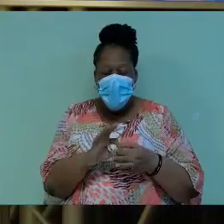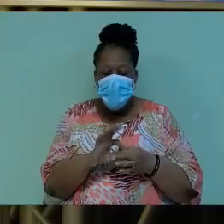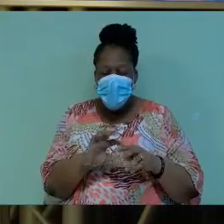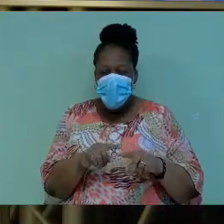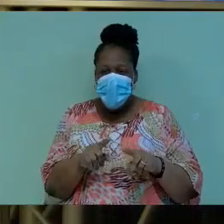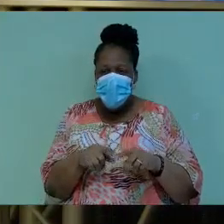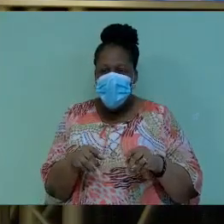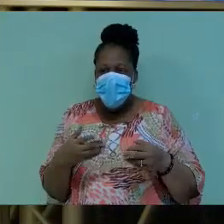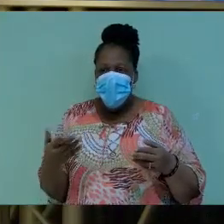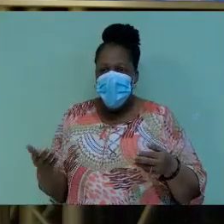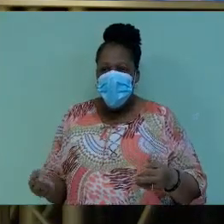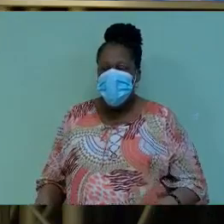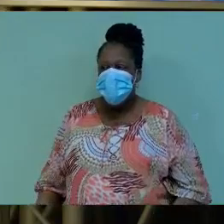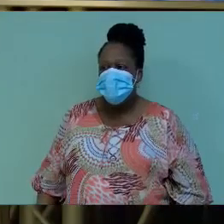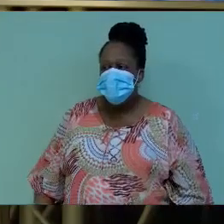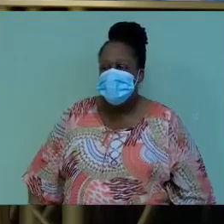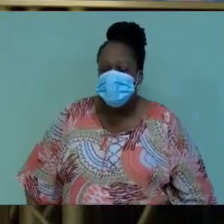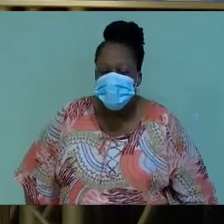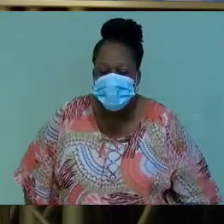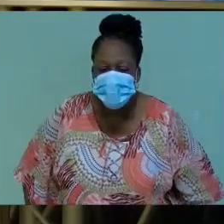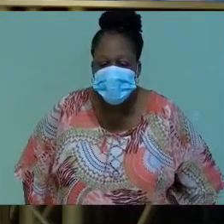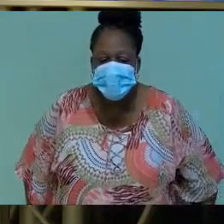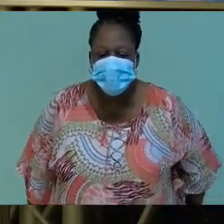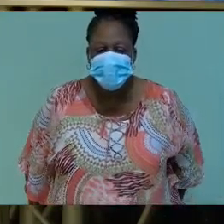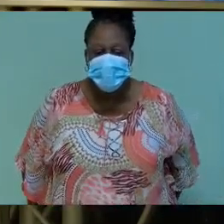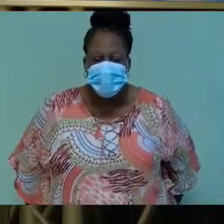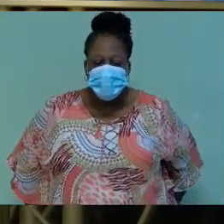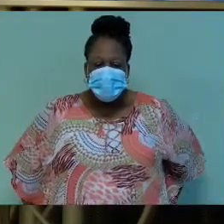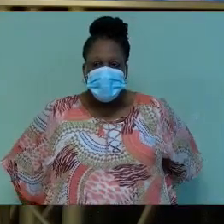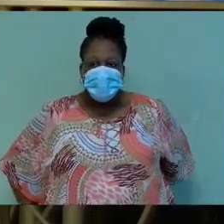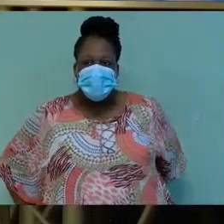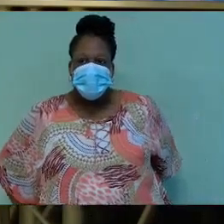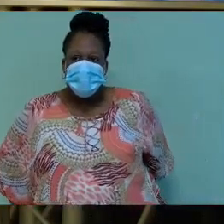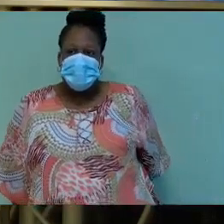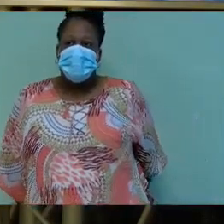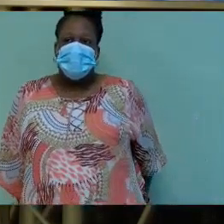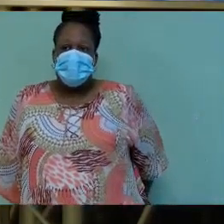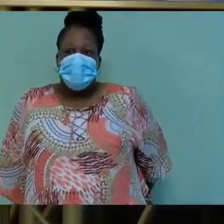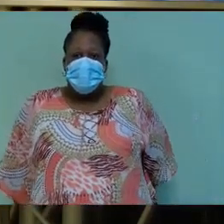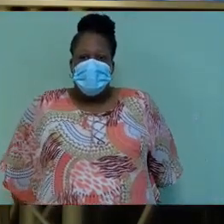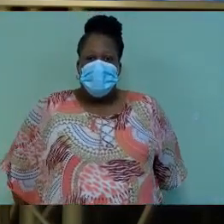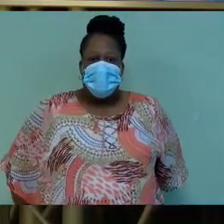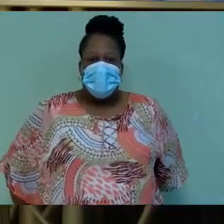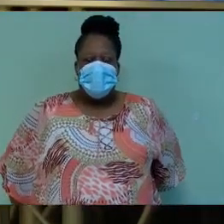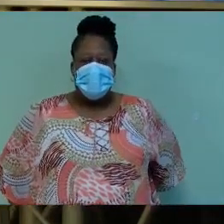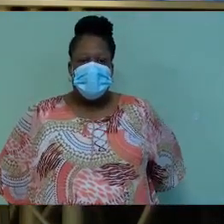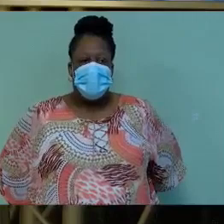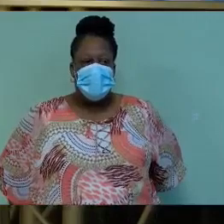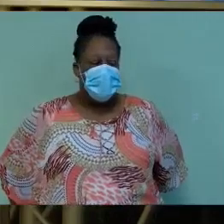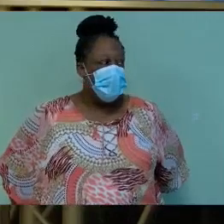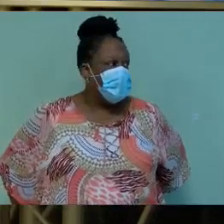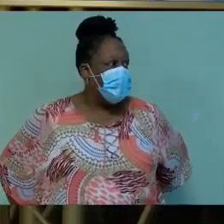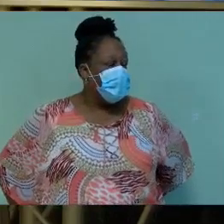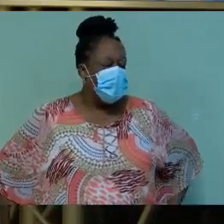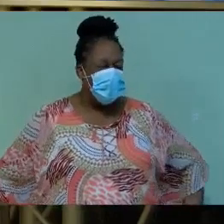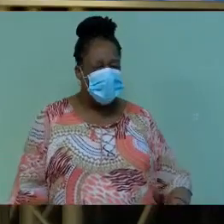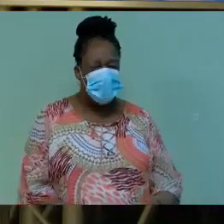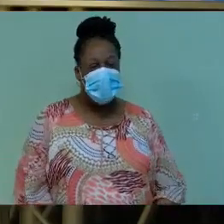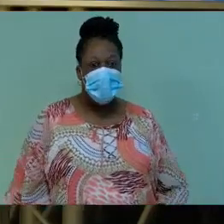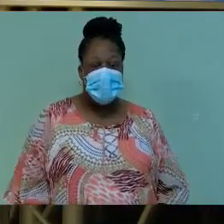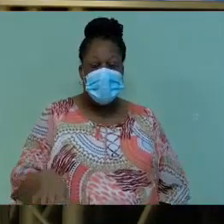And according to them, the range from 85 to 90% up to 100%